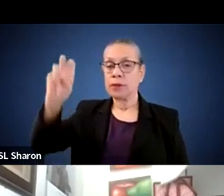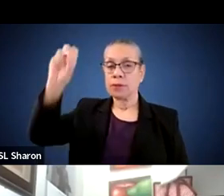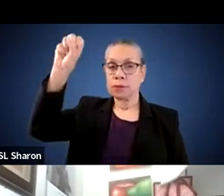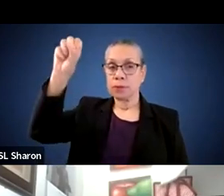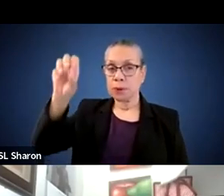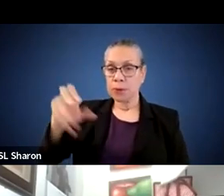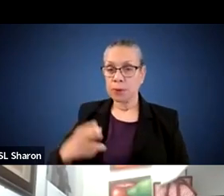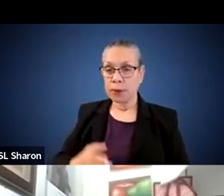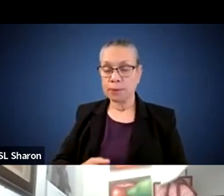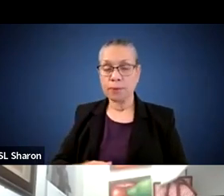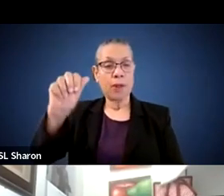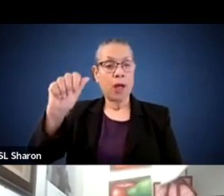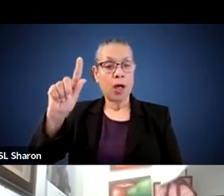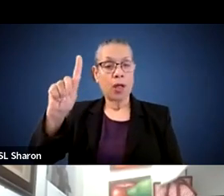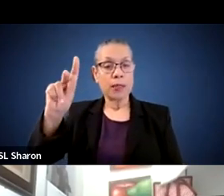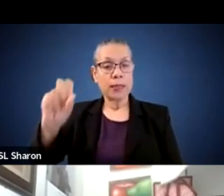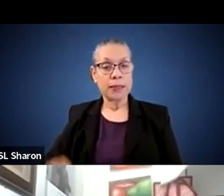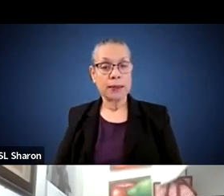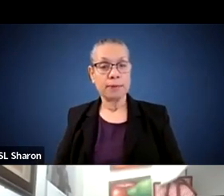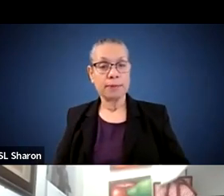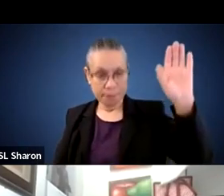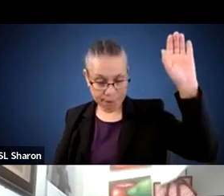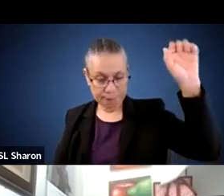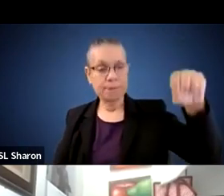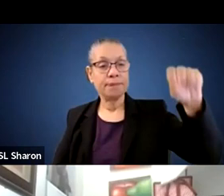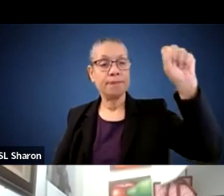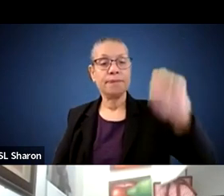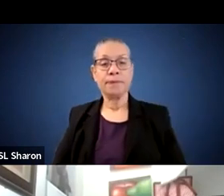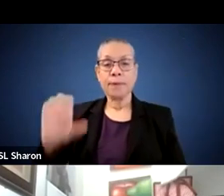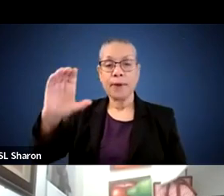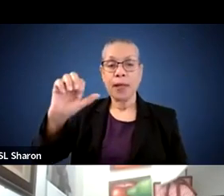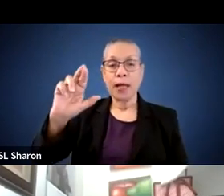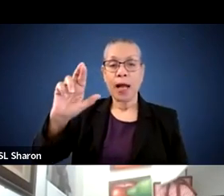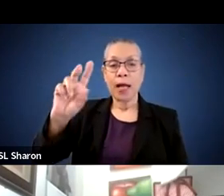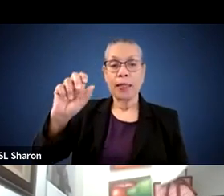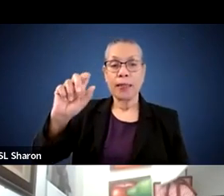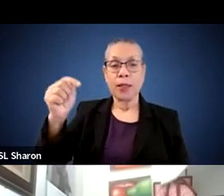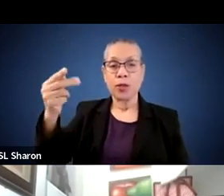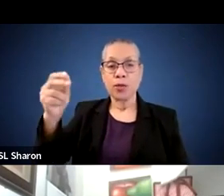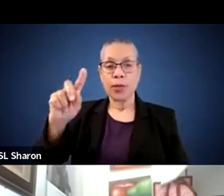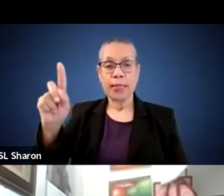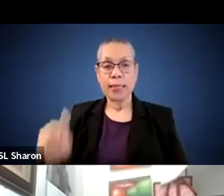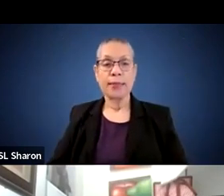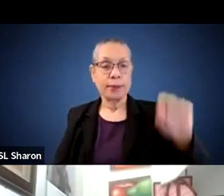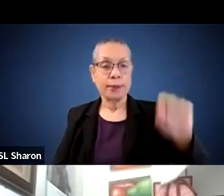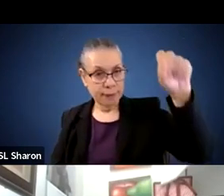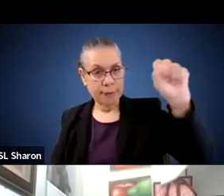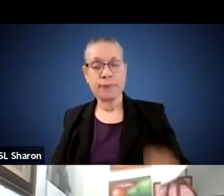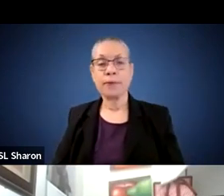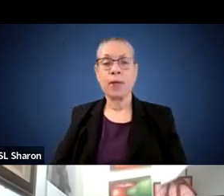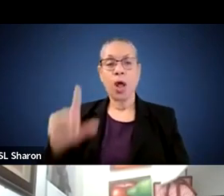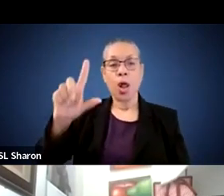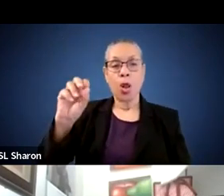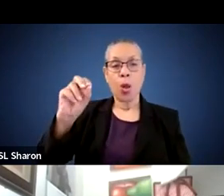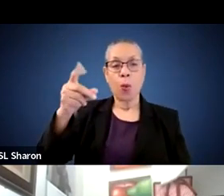roll Dr alkins yes Mr cut out Hernandez yes Ms